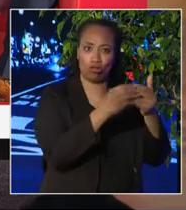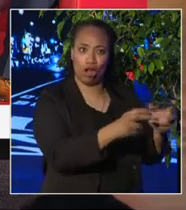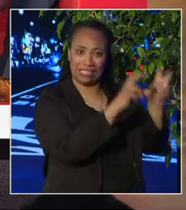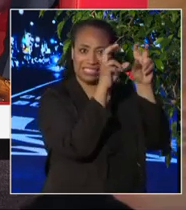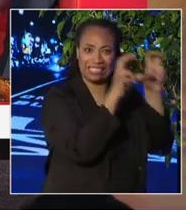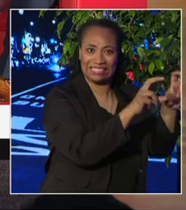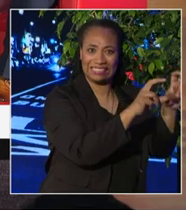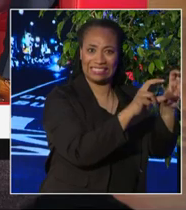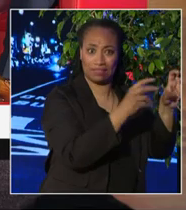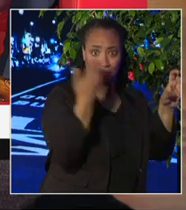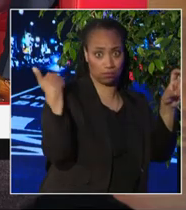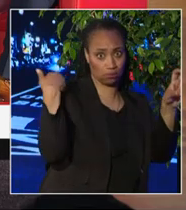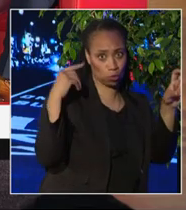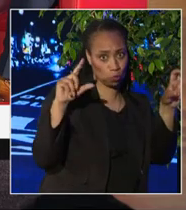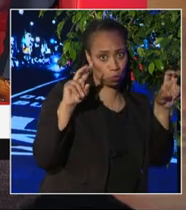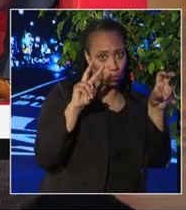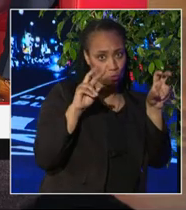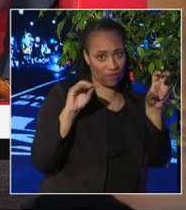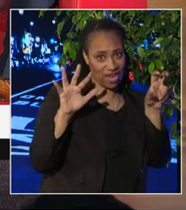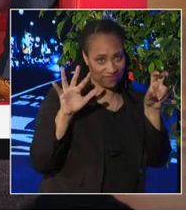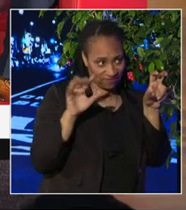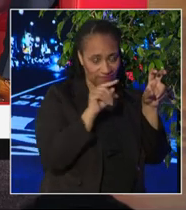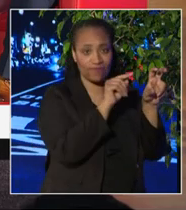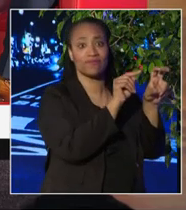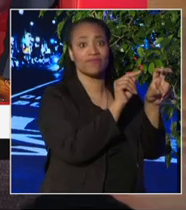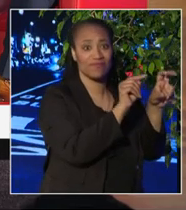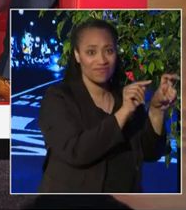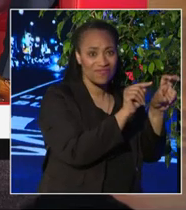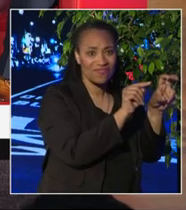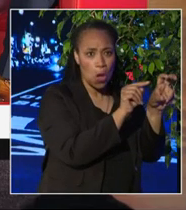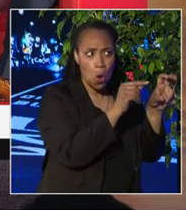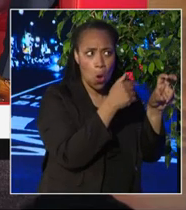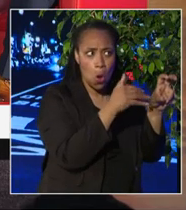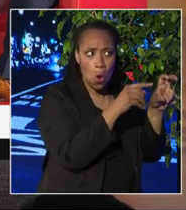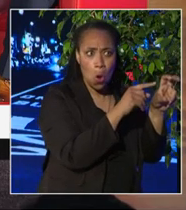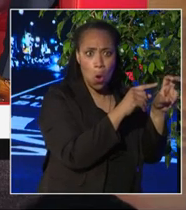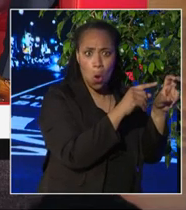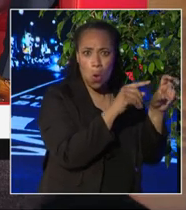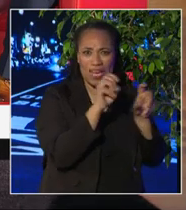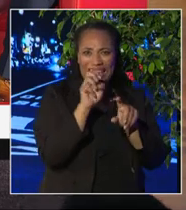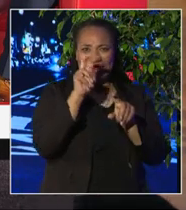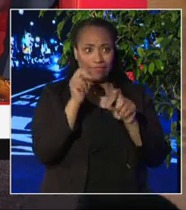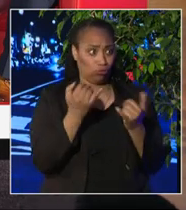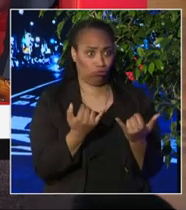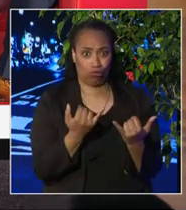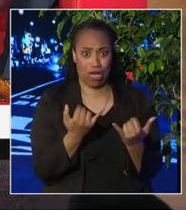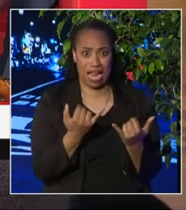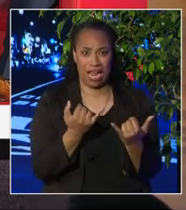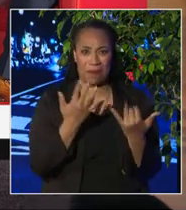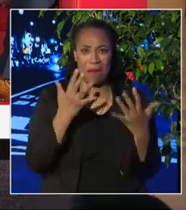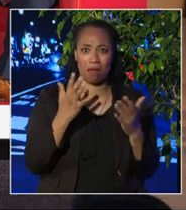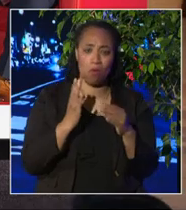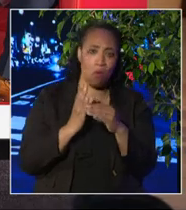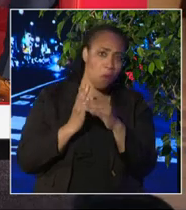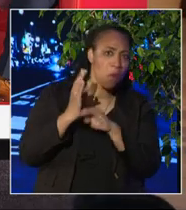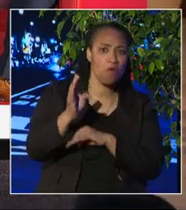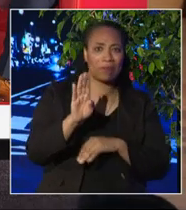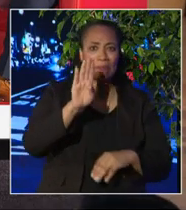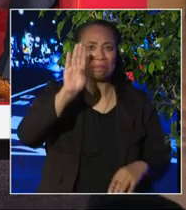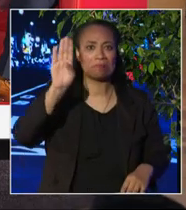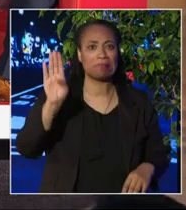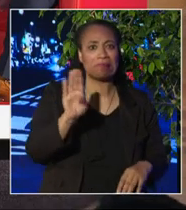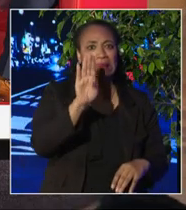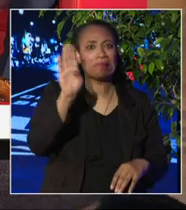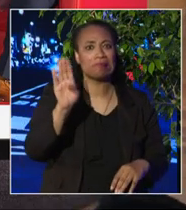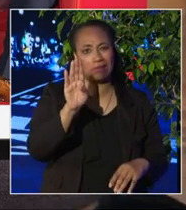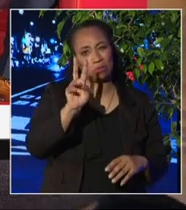in today's dollars? It's well over $1 billion. Right. But what has been the payoff? It's been amazing.